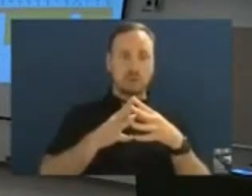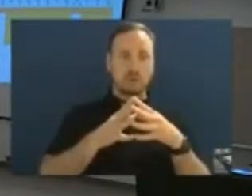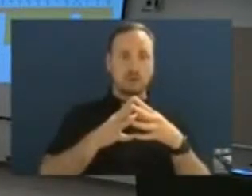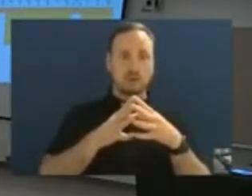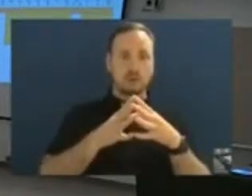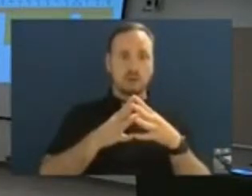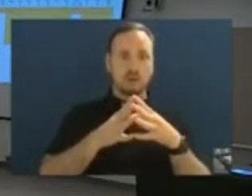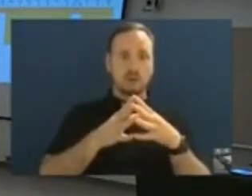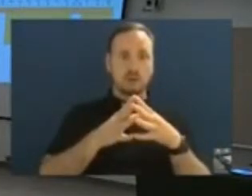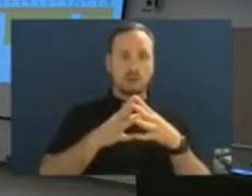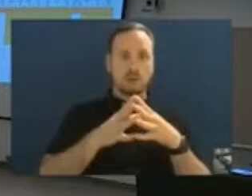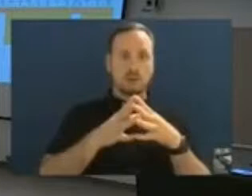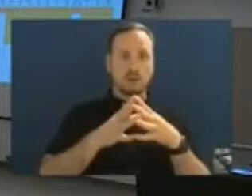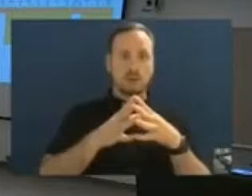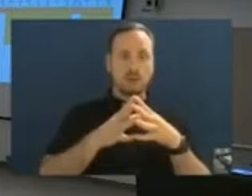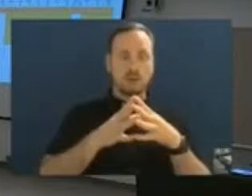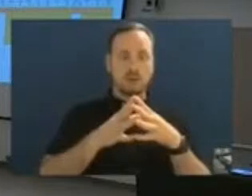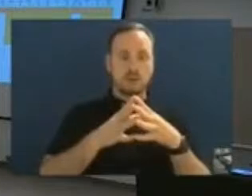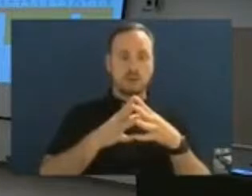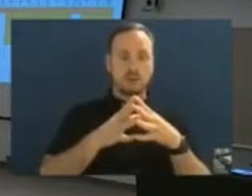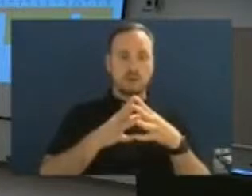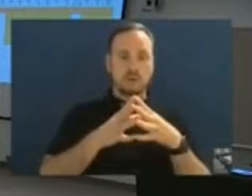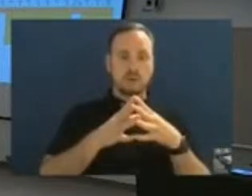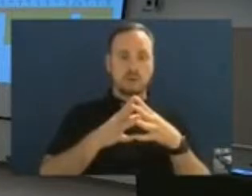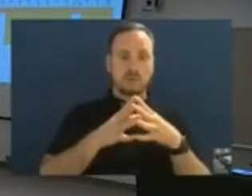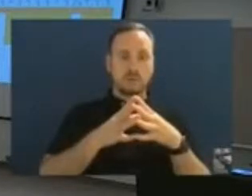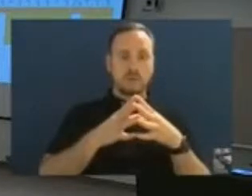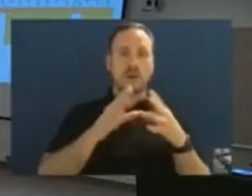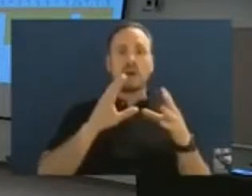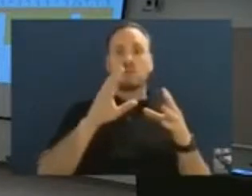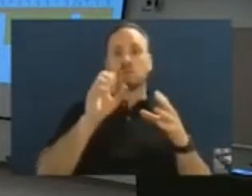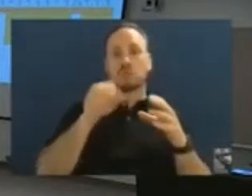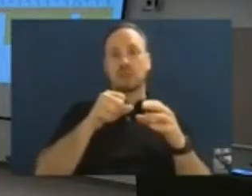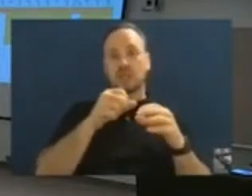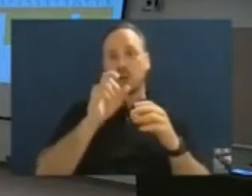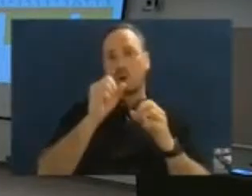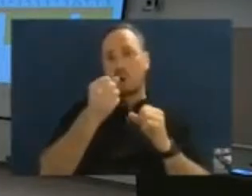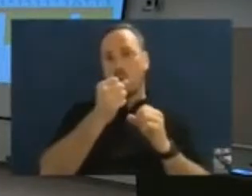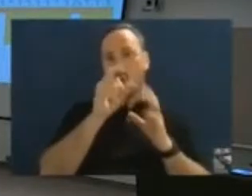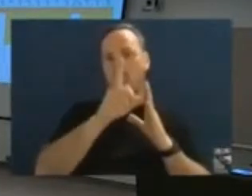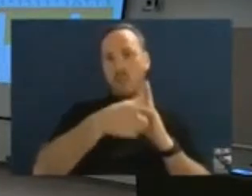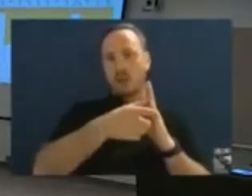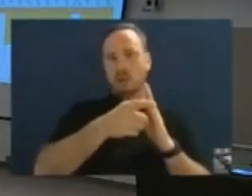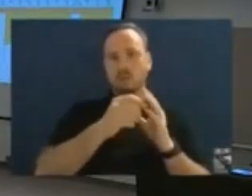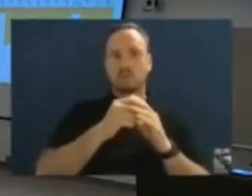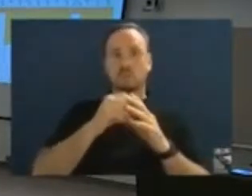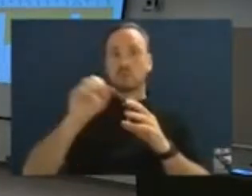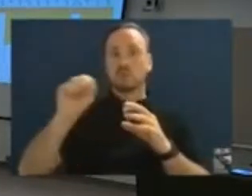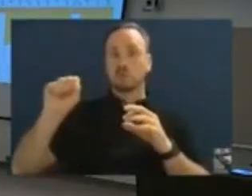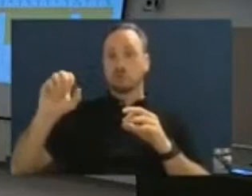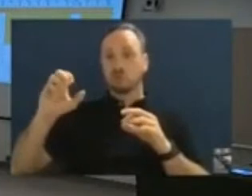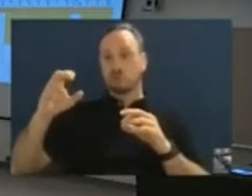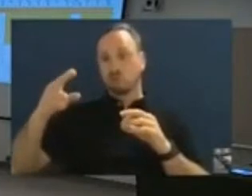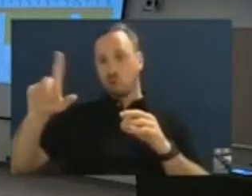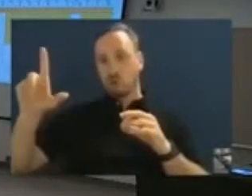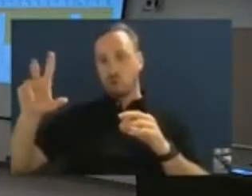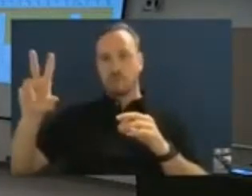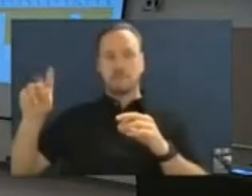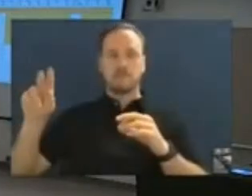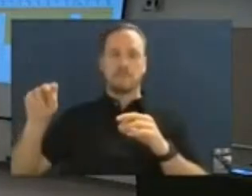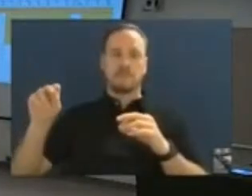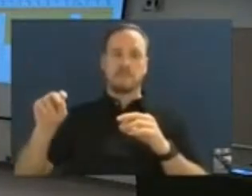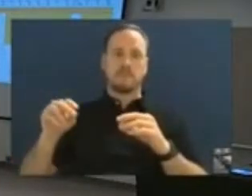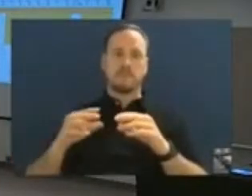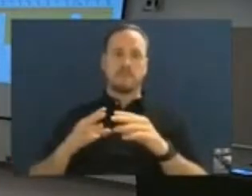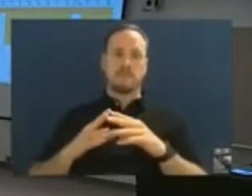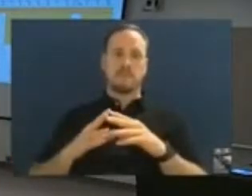debate, so. Okay. I'm good. Okay. Mr. Shul? Not at this time. Ms. Byers-Bailey? Thank